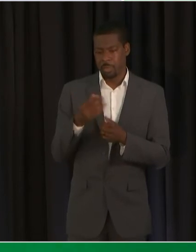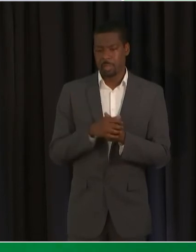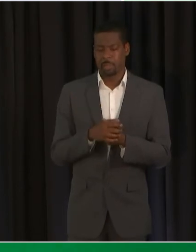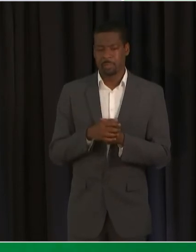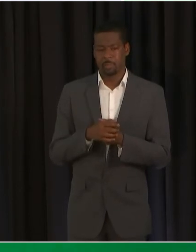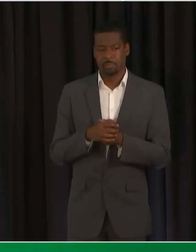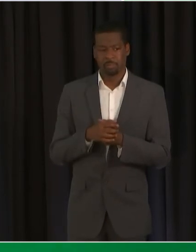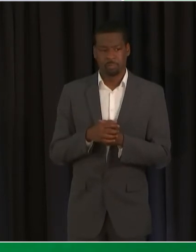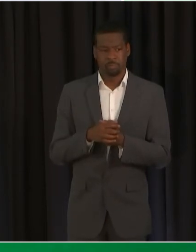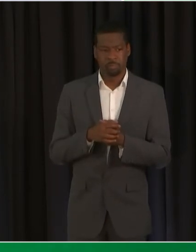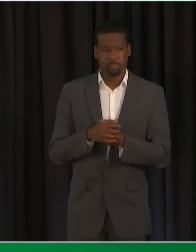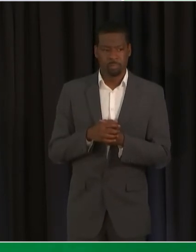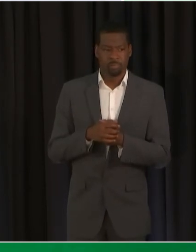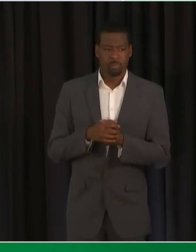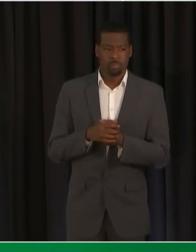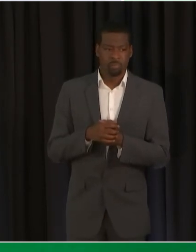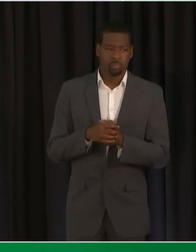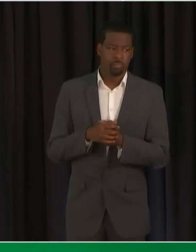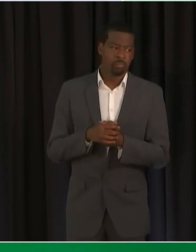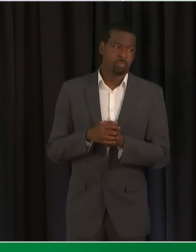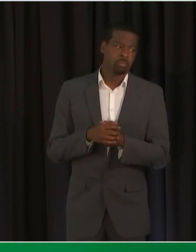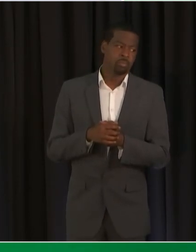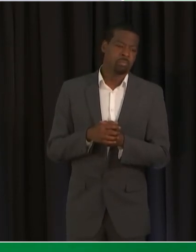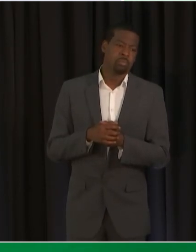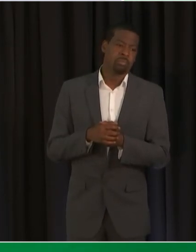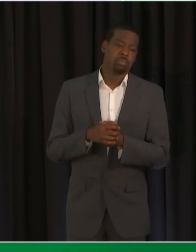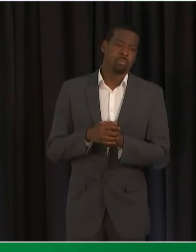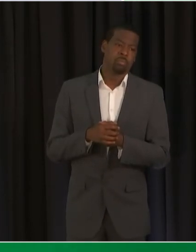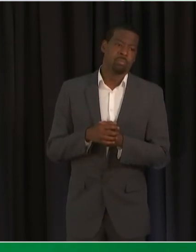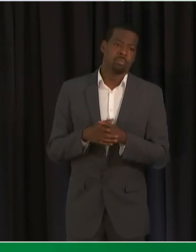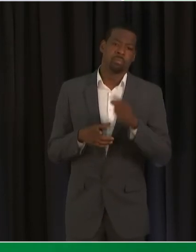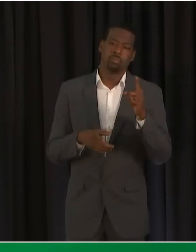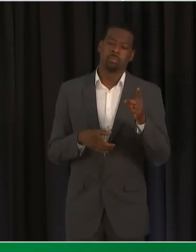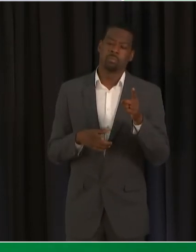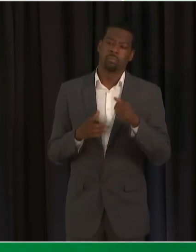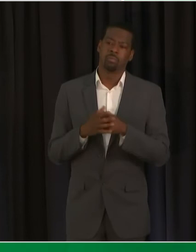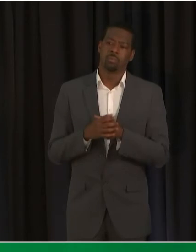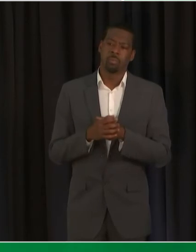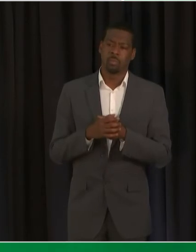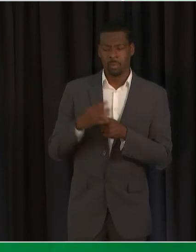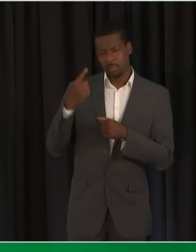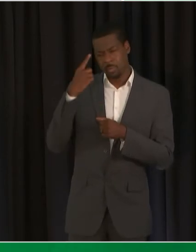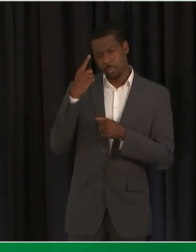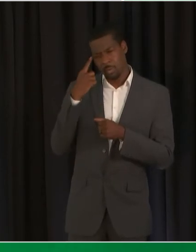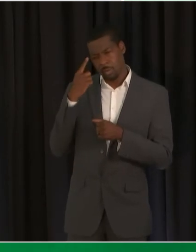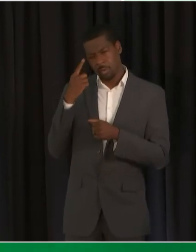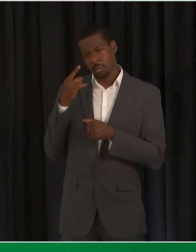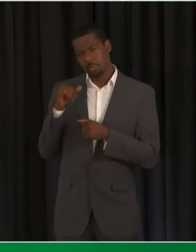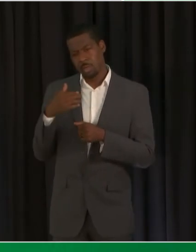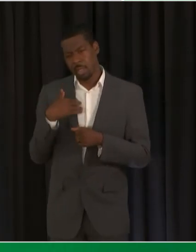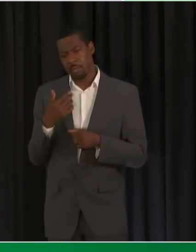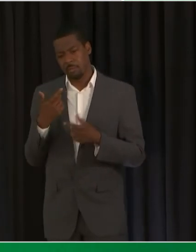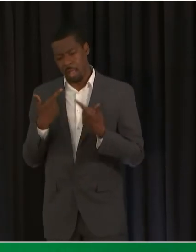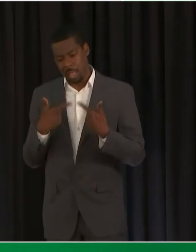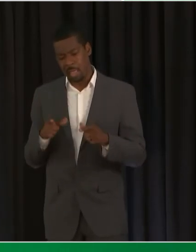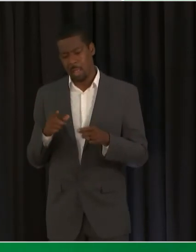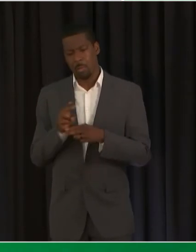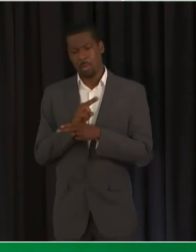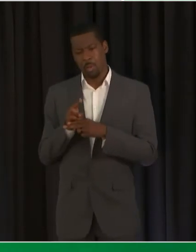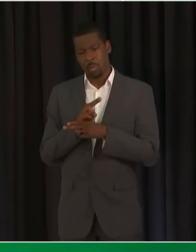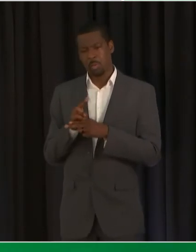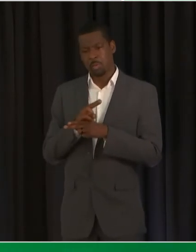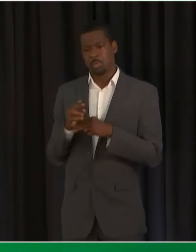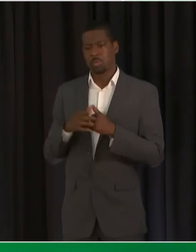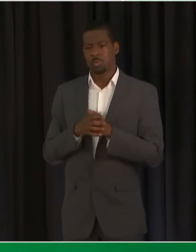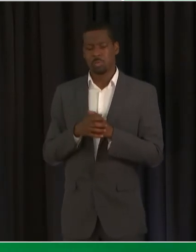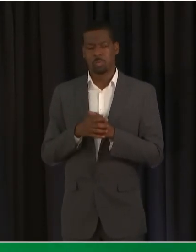ducks in a row. And we actually did have, and I got to check to see if that was an allowable use of our